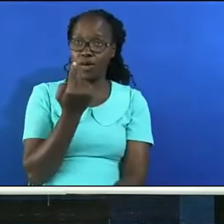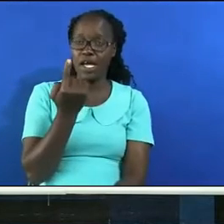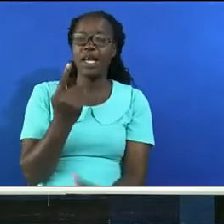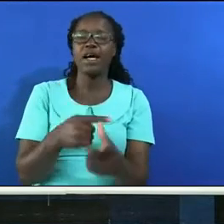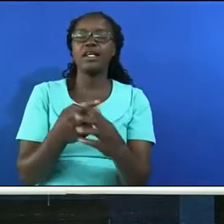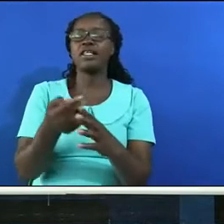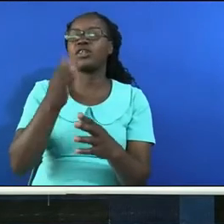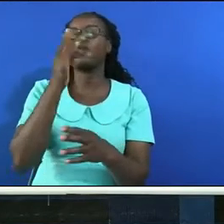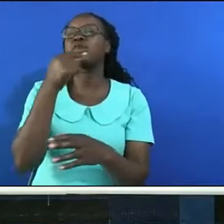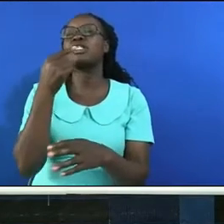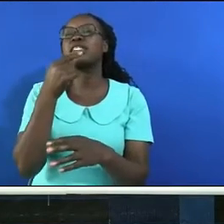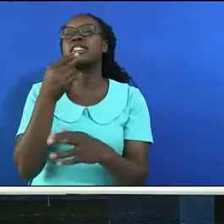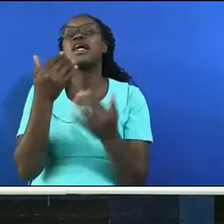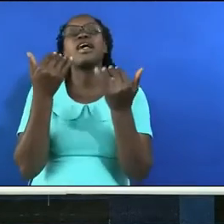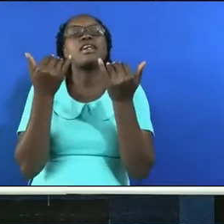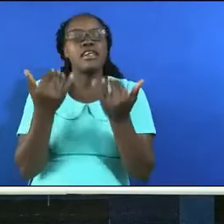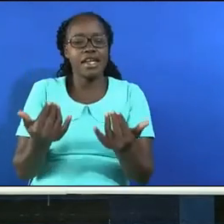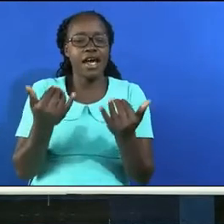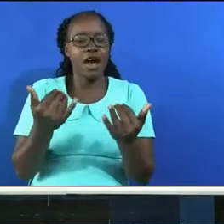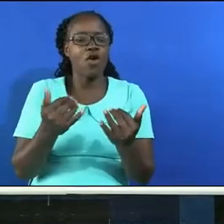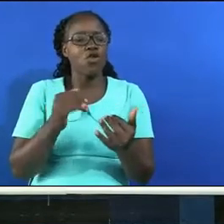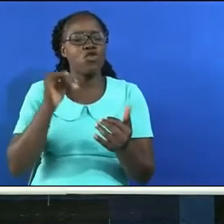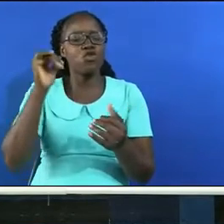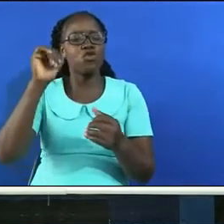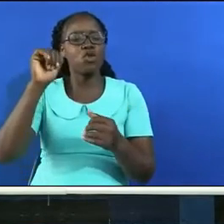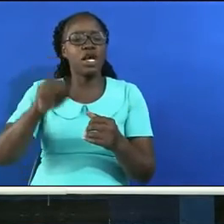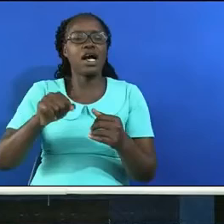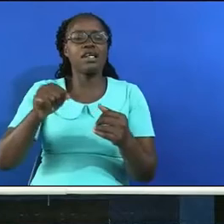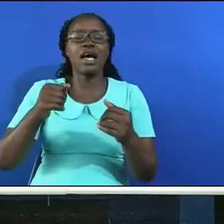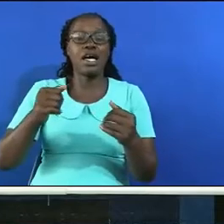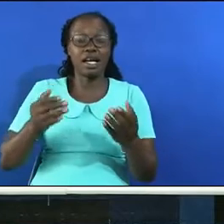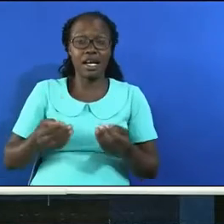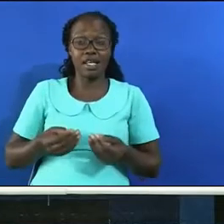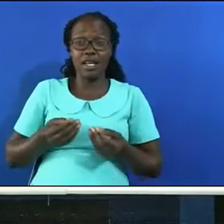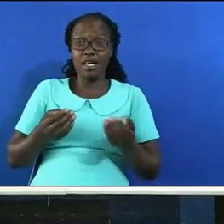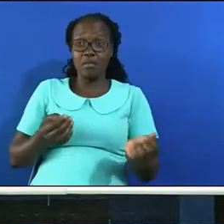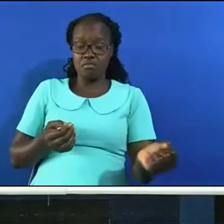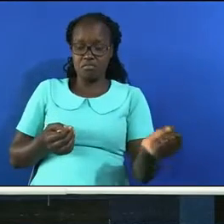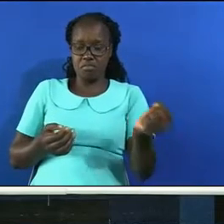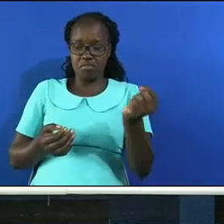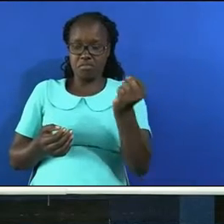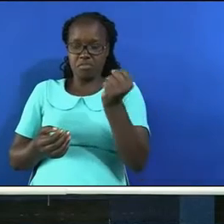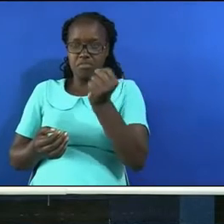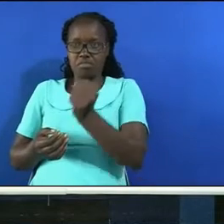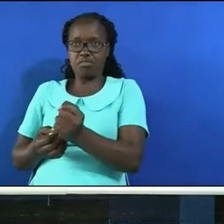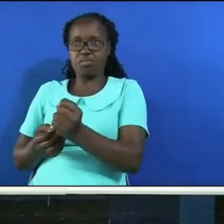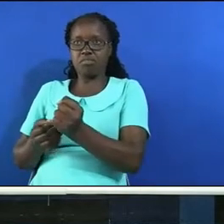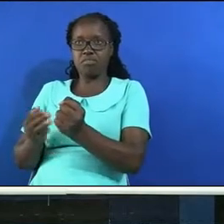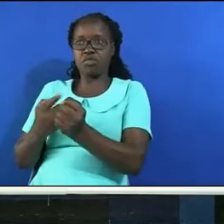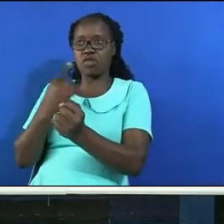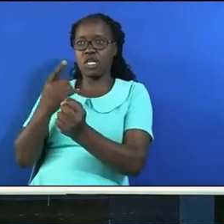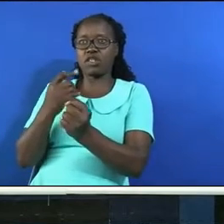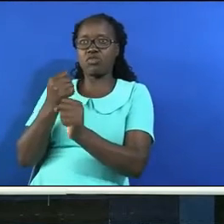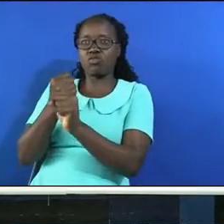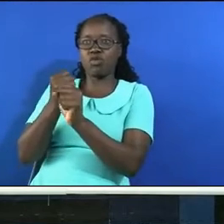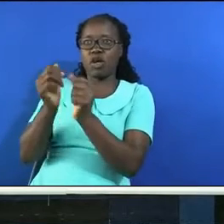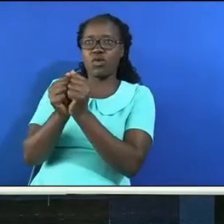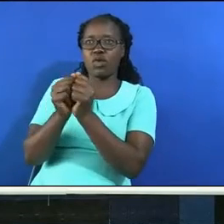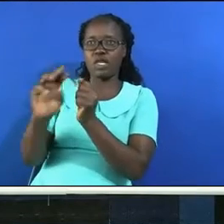then God said, now you can bring, I can bring someone else so that you operate together.